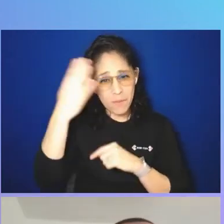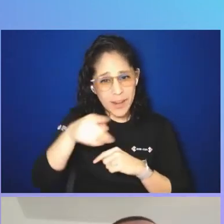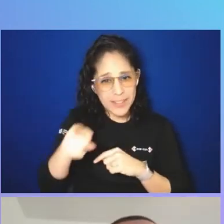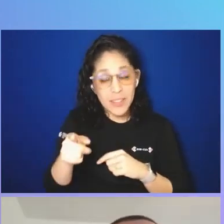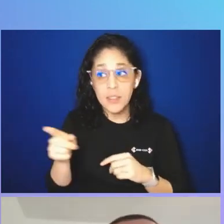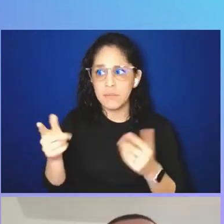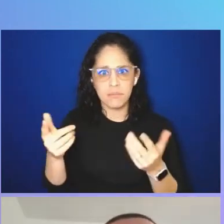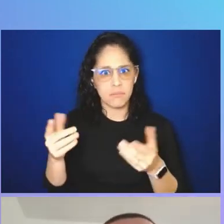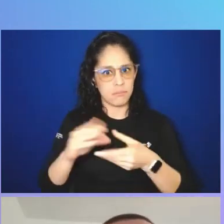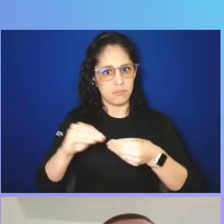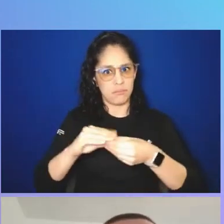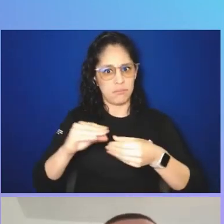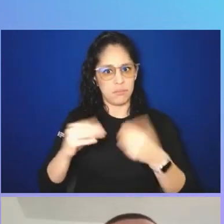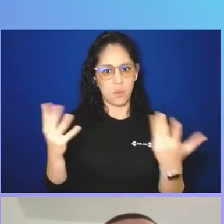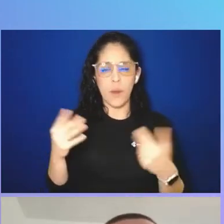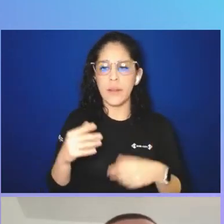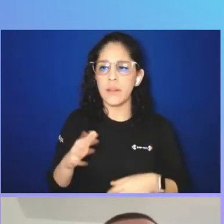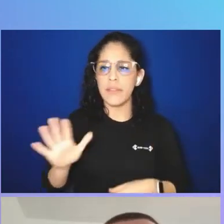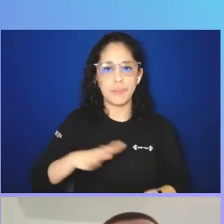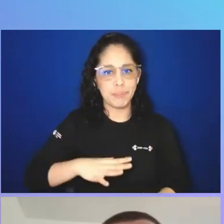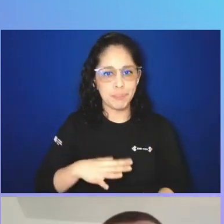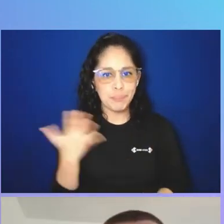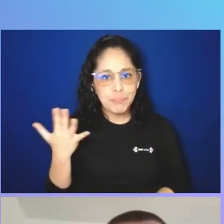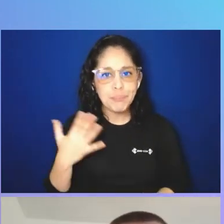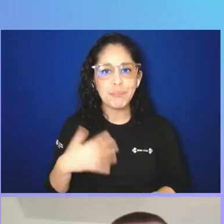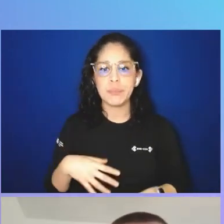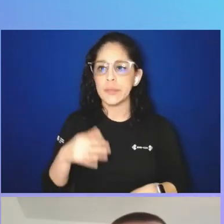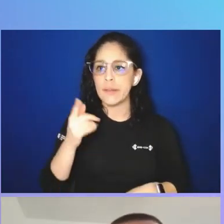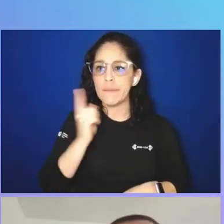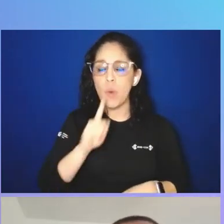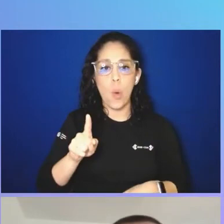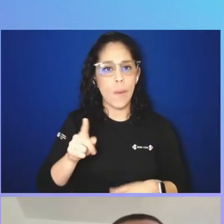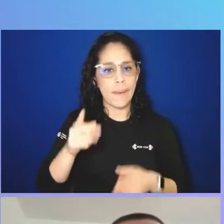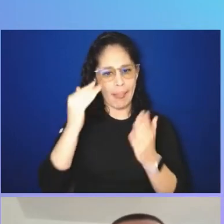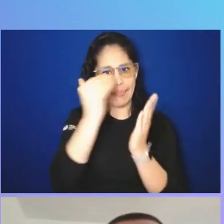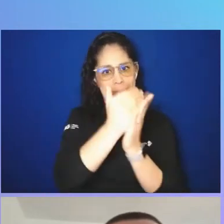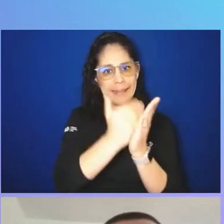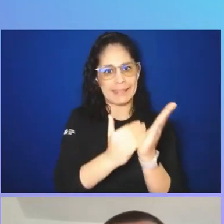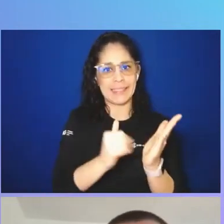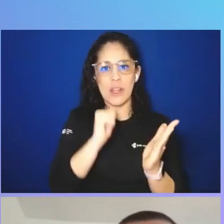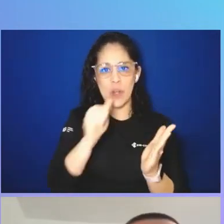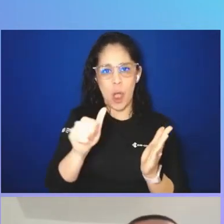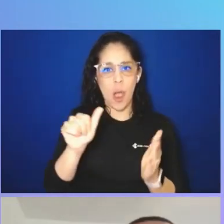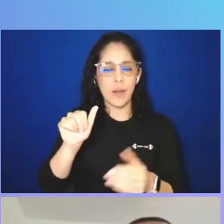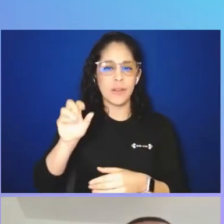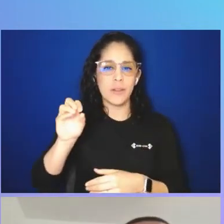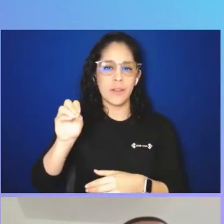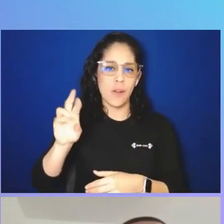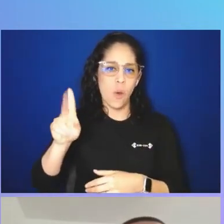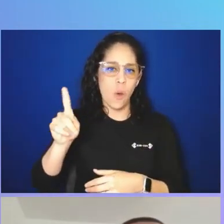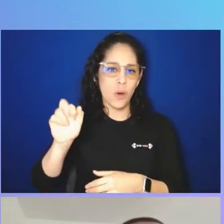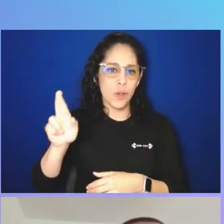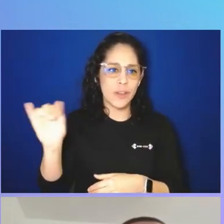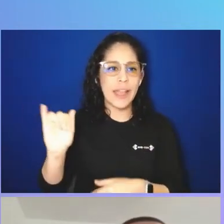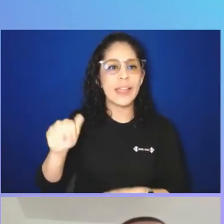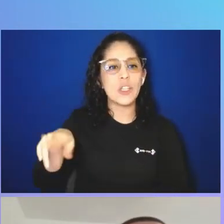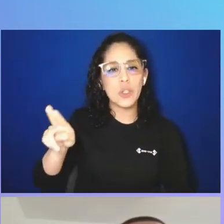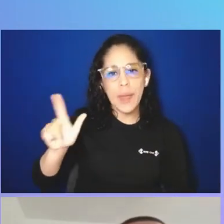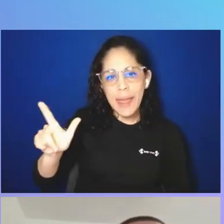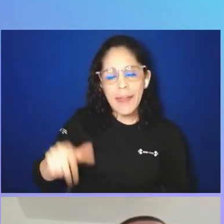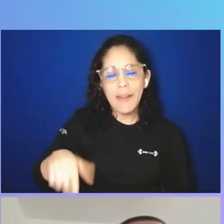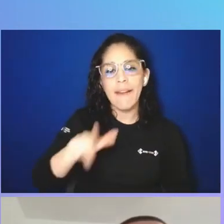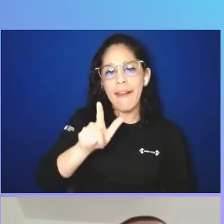they shared their distaste for unordered lists, as in UL and LI elements